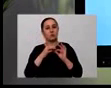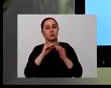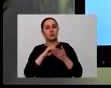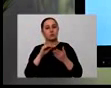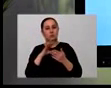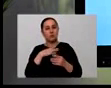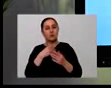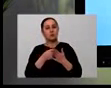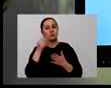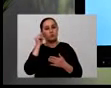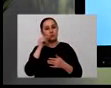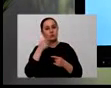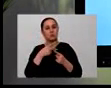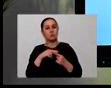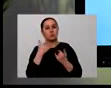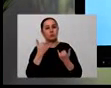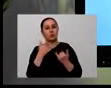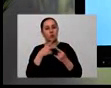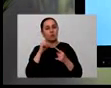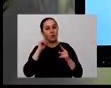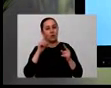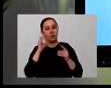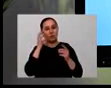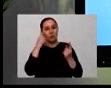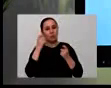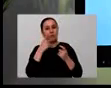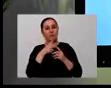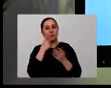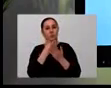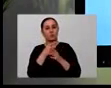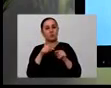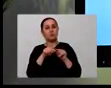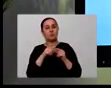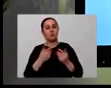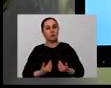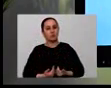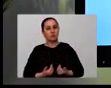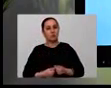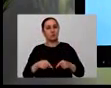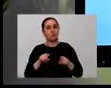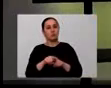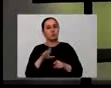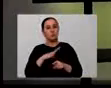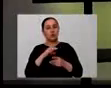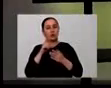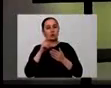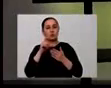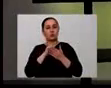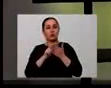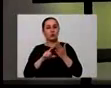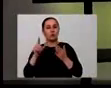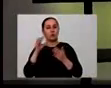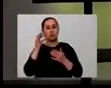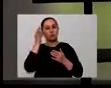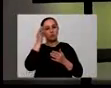yozildi. Aziz o'quvchilar, siz bu ma'lumotlarni ko'rib, yana shunday taqdirlar bilan o'xshash bo'lgan shoirlarimiz haqida